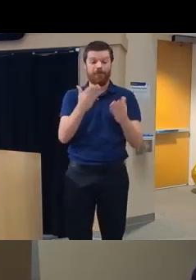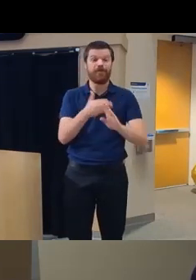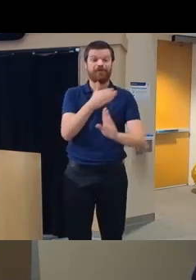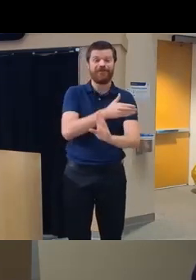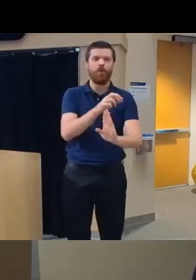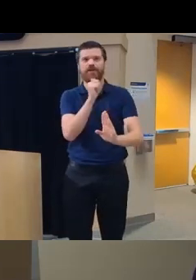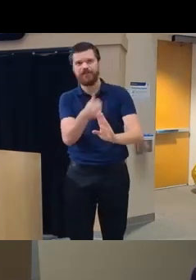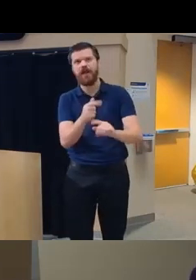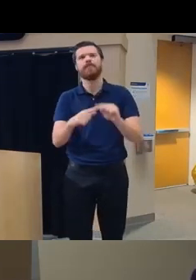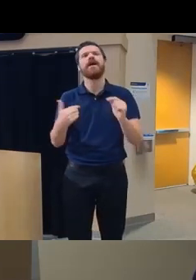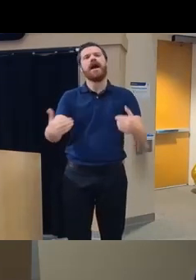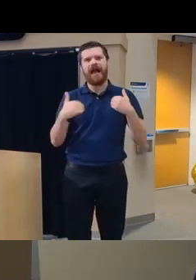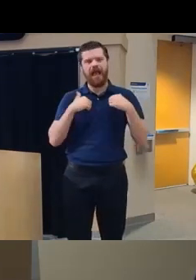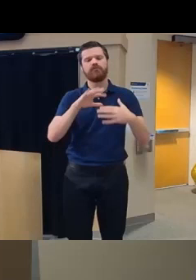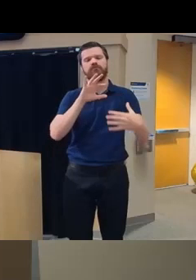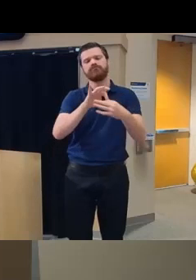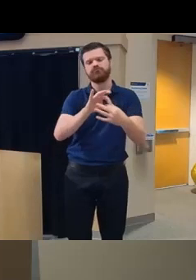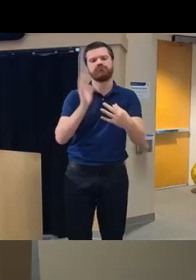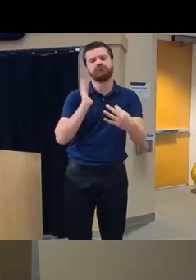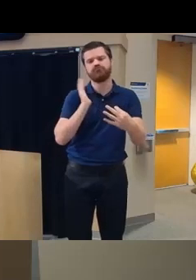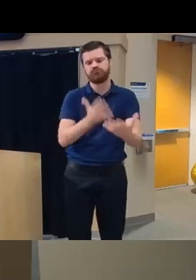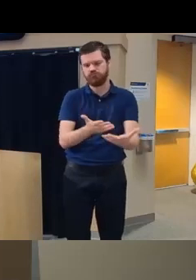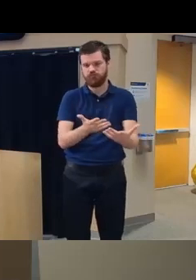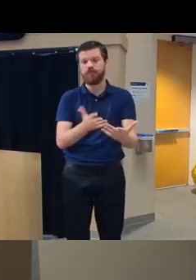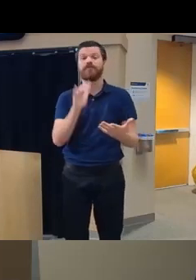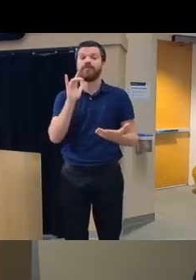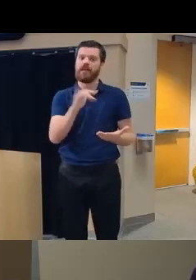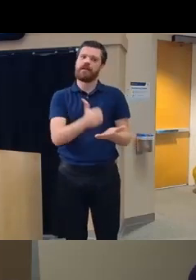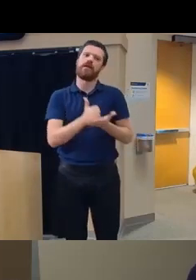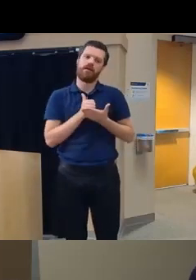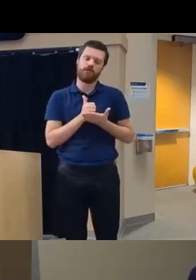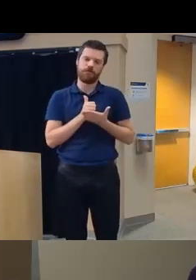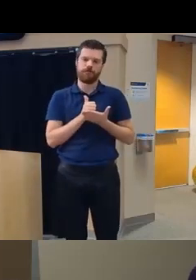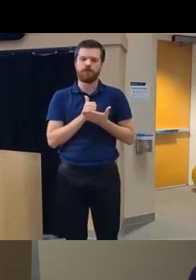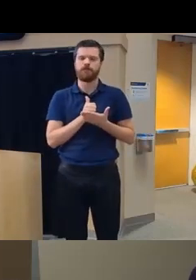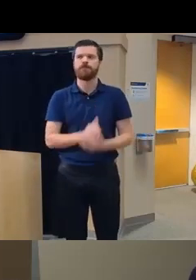but we had relationships with them. So that helped.